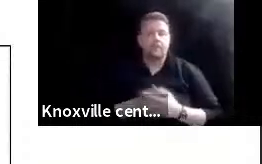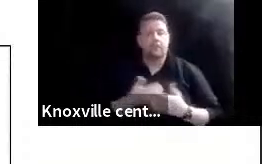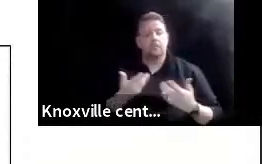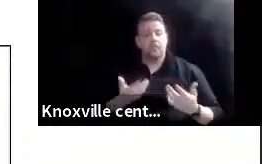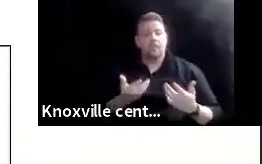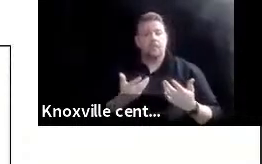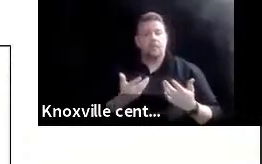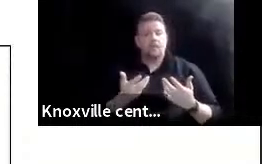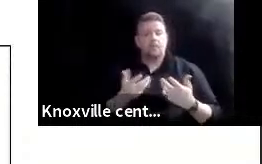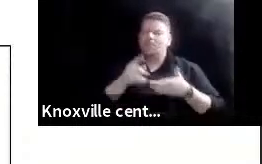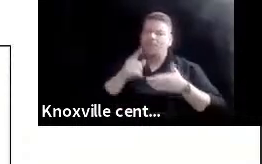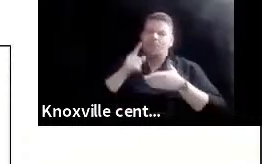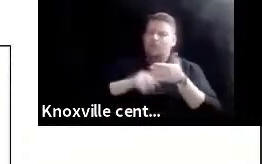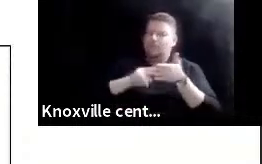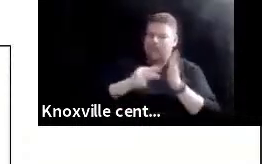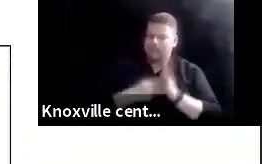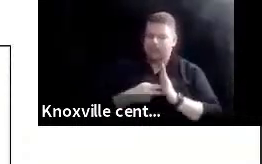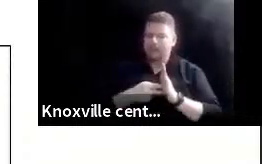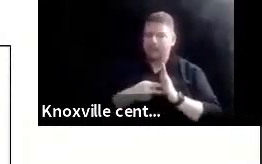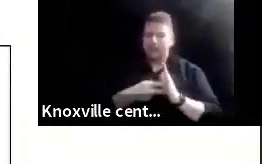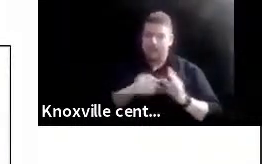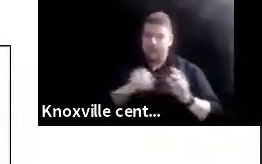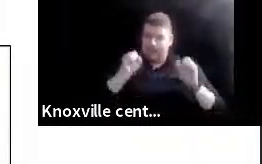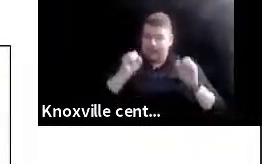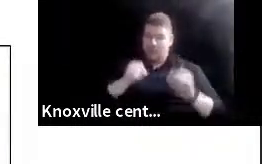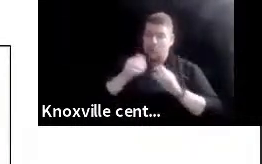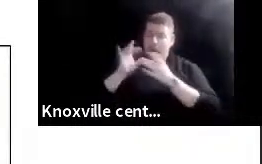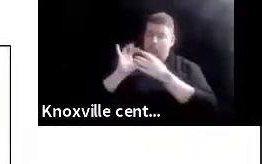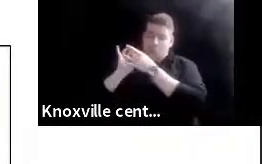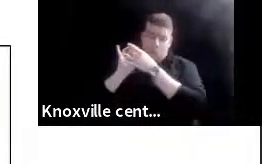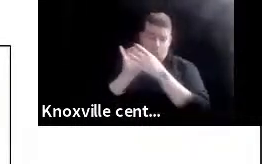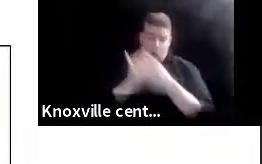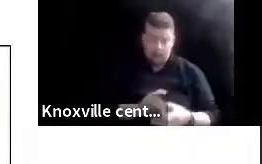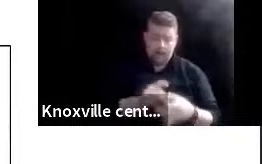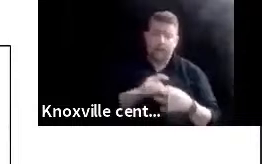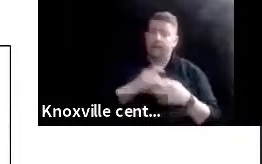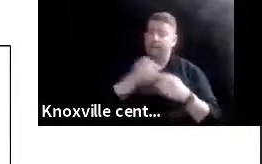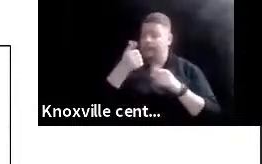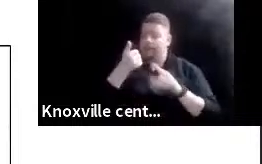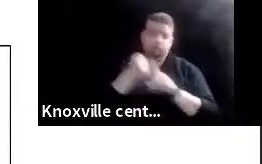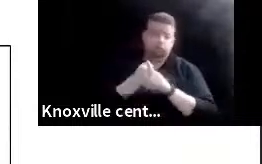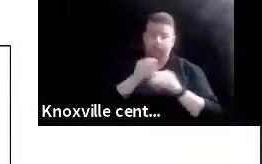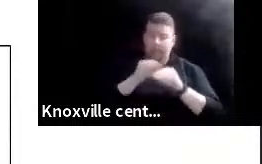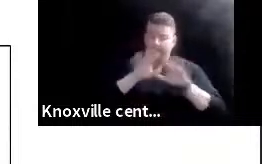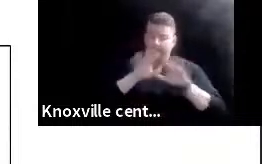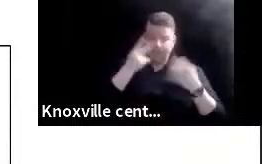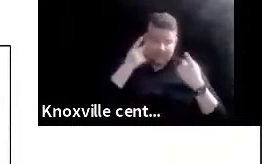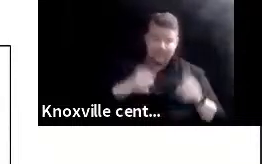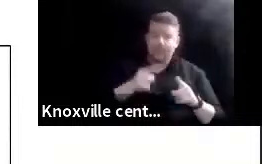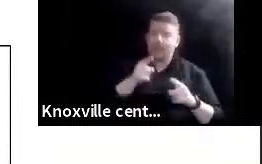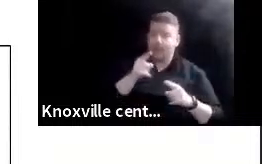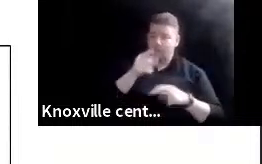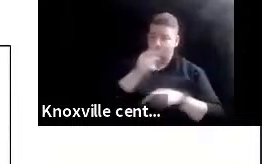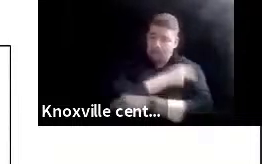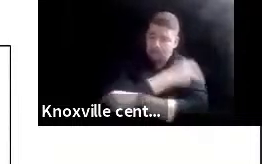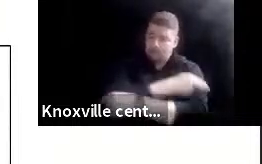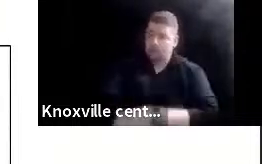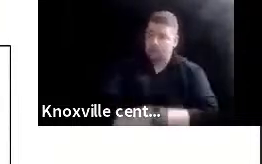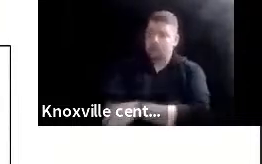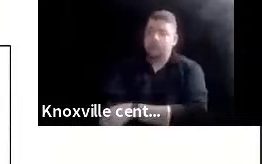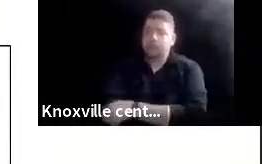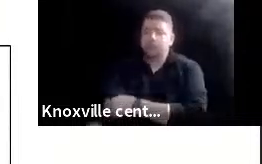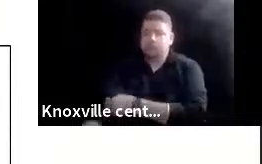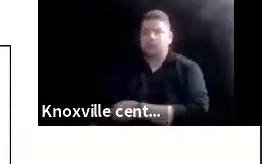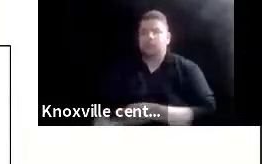So, but what does that mean? And can we correlate that to any effects we see in the hospitals?